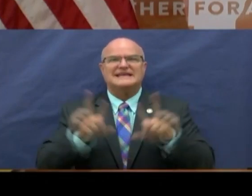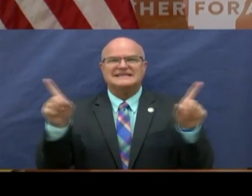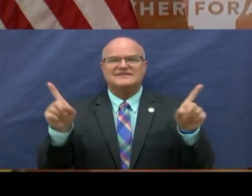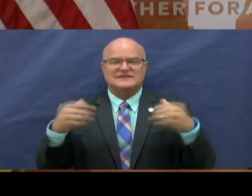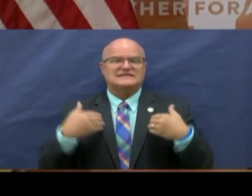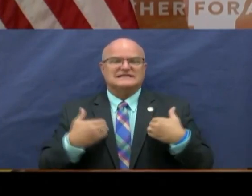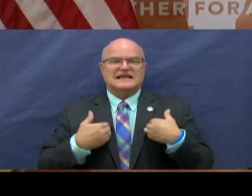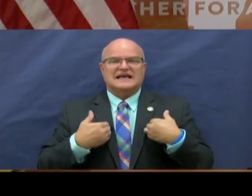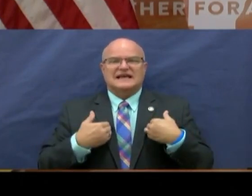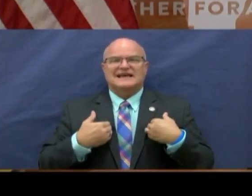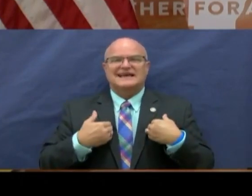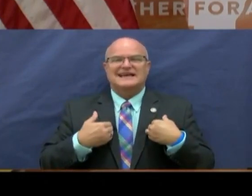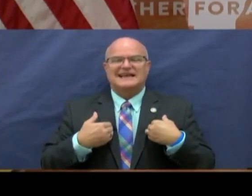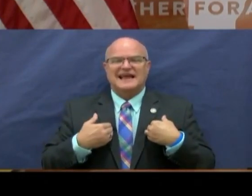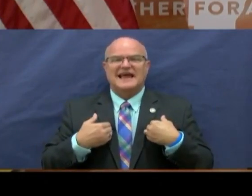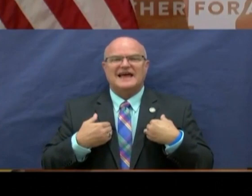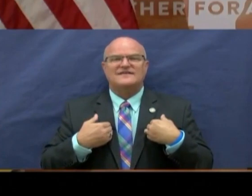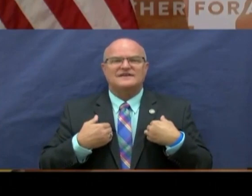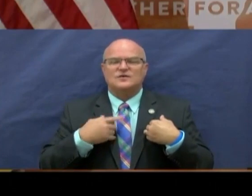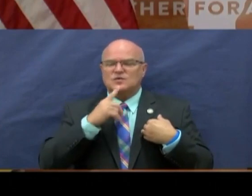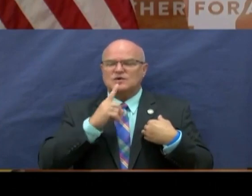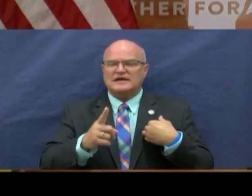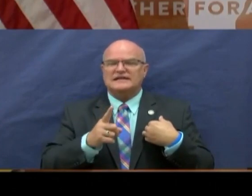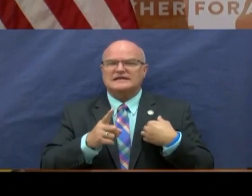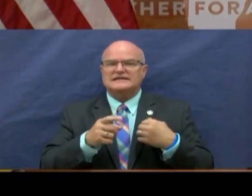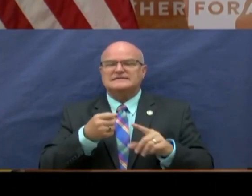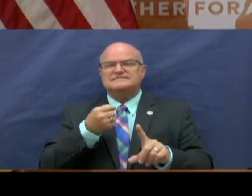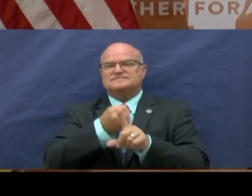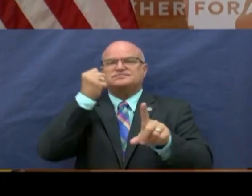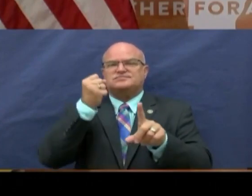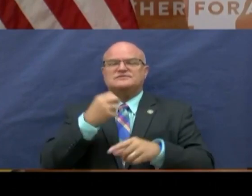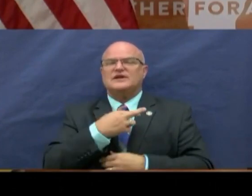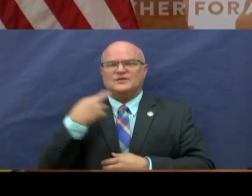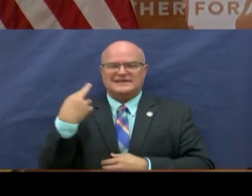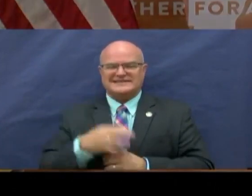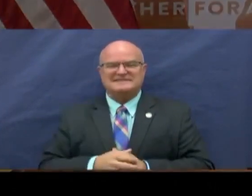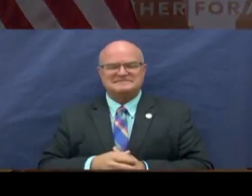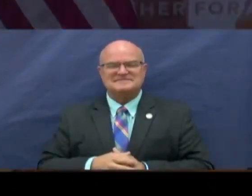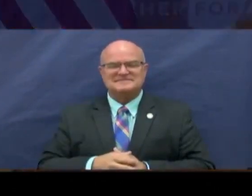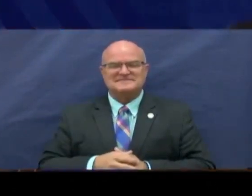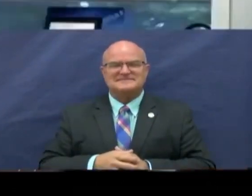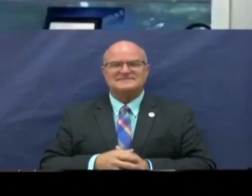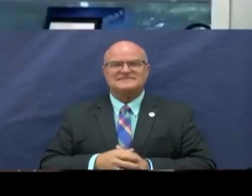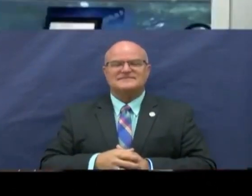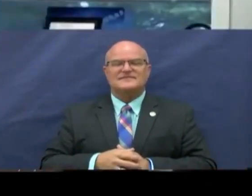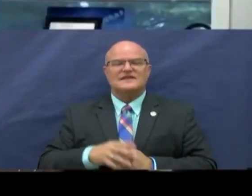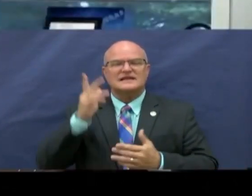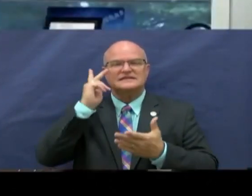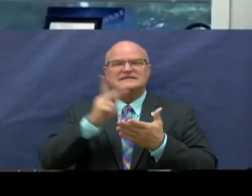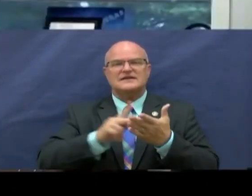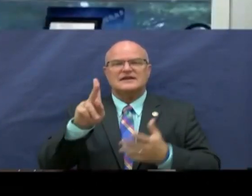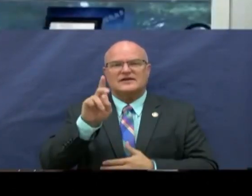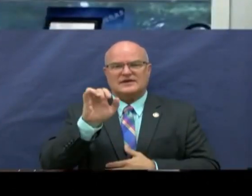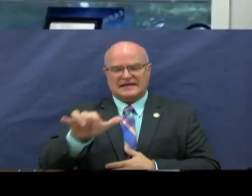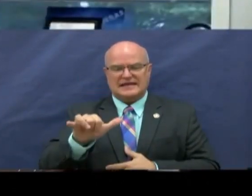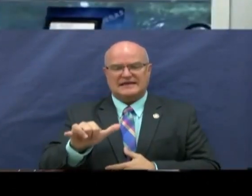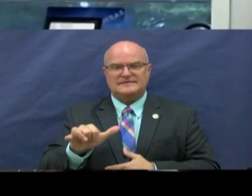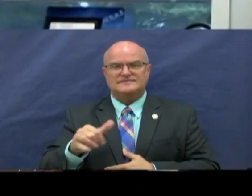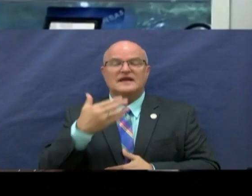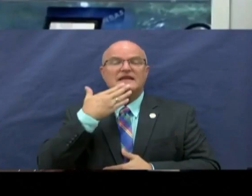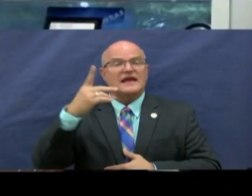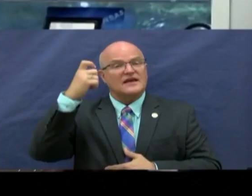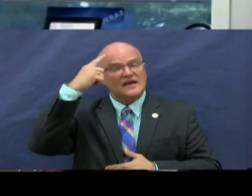have mitigate against the risk. So with that, Secretary Key. Thank you, Governor. Today I want to